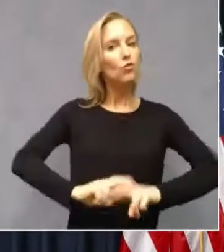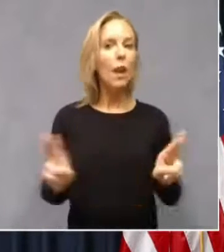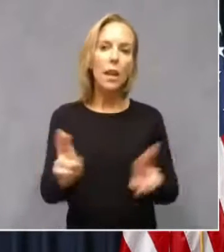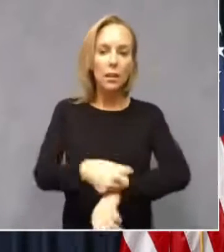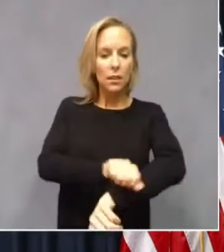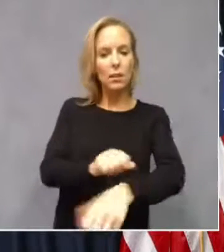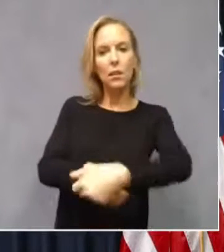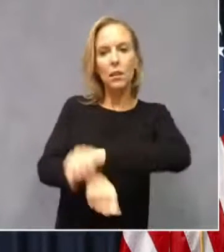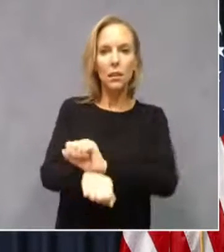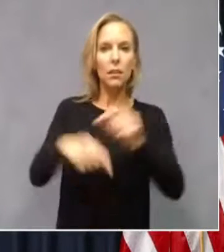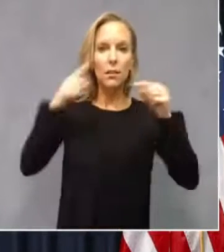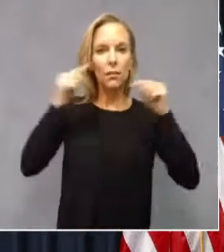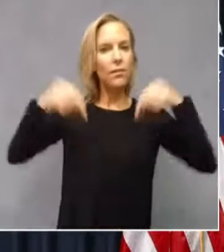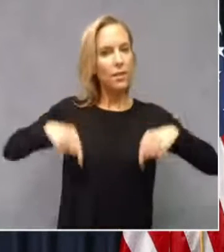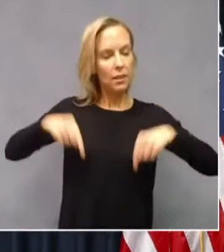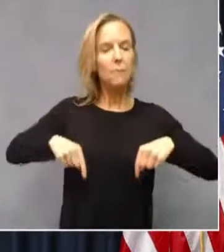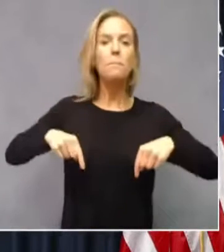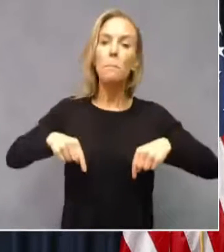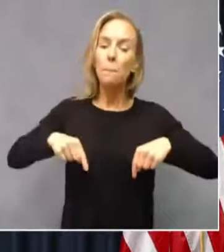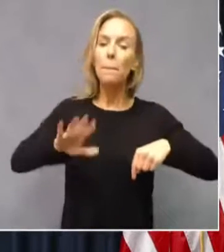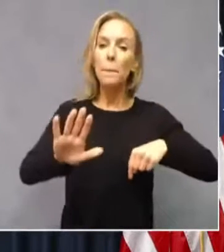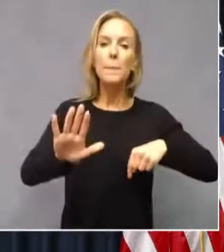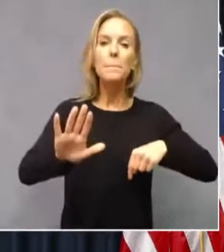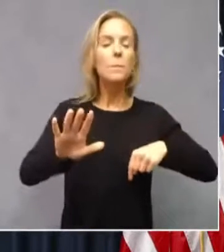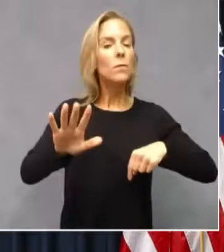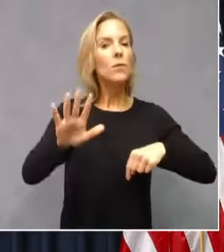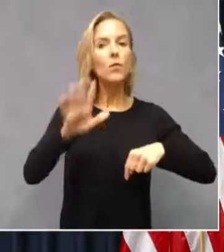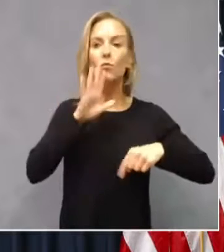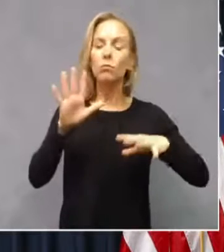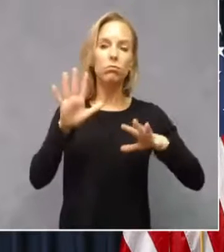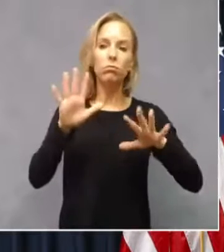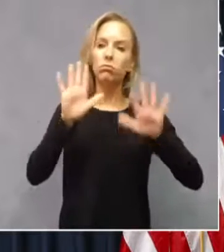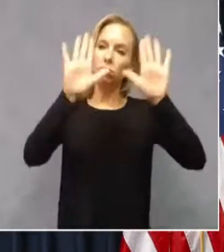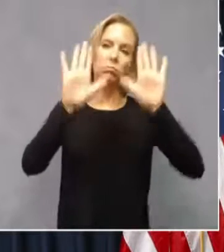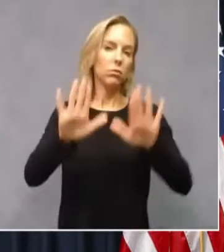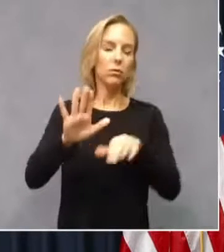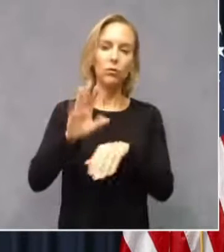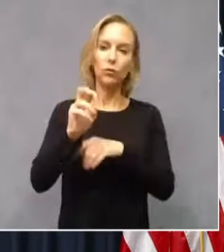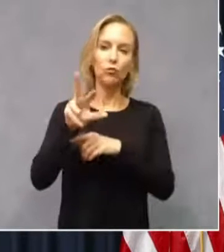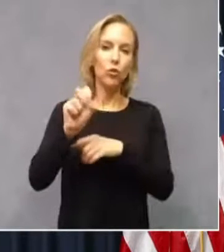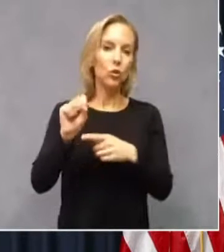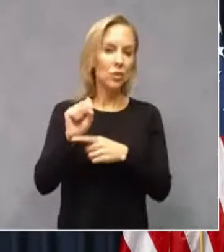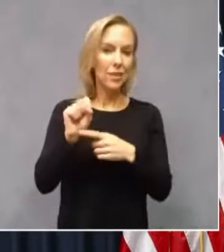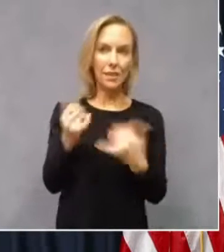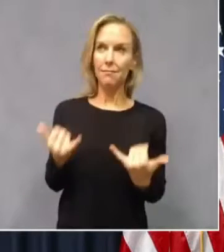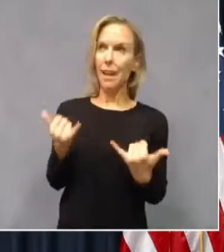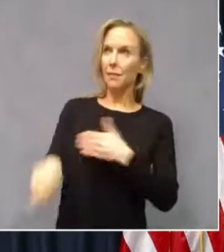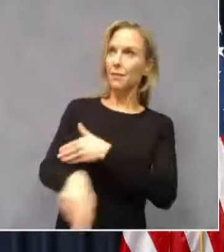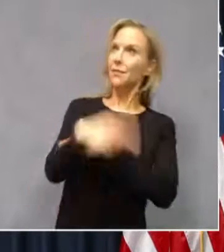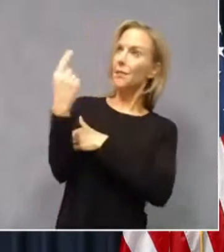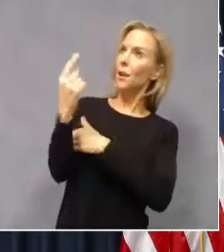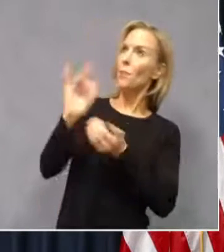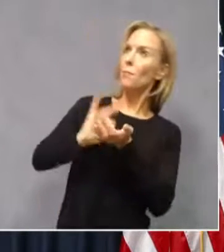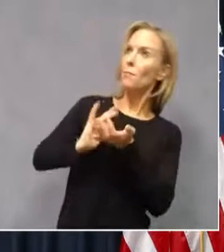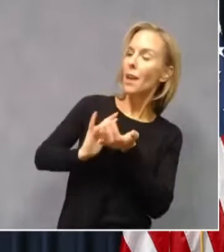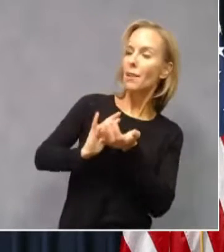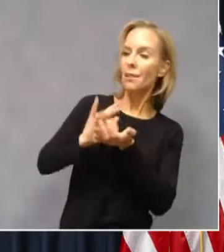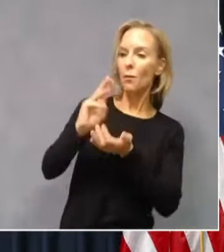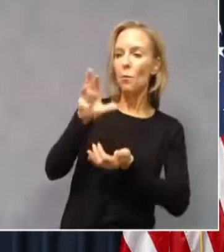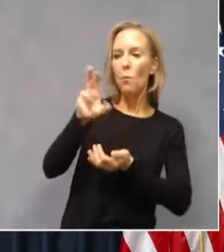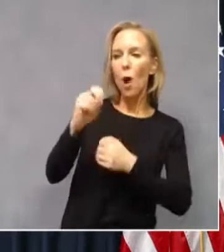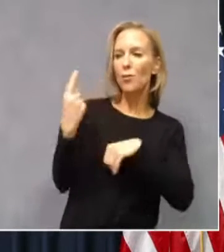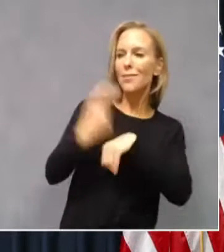this virus. But it was incredible news. The modern day medical miracle for